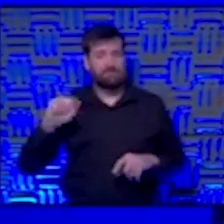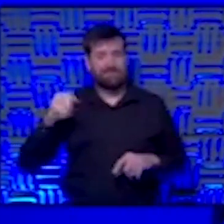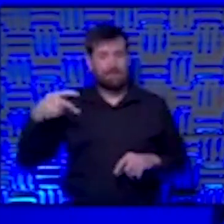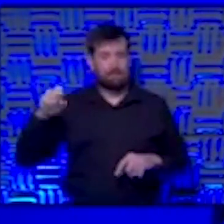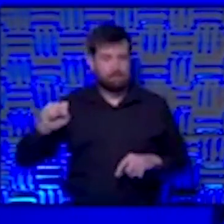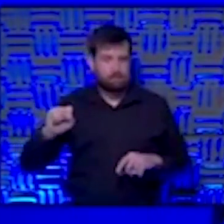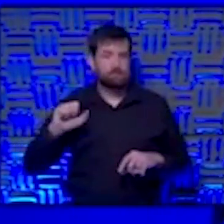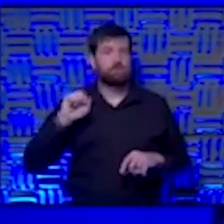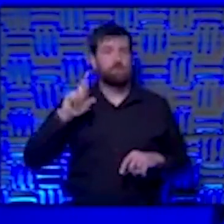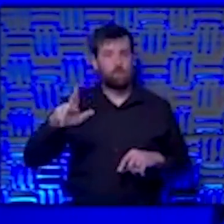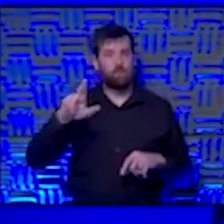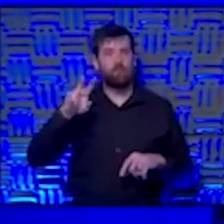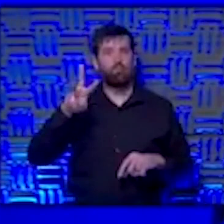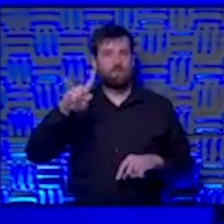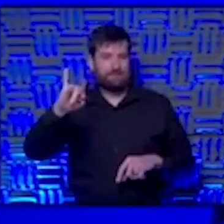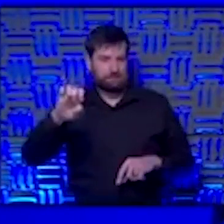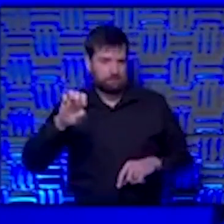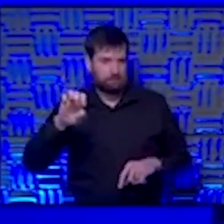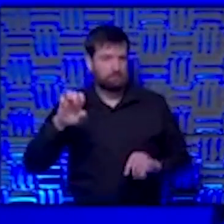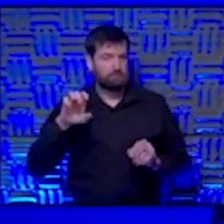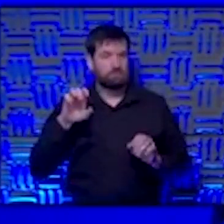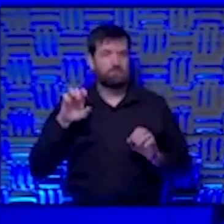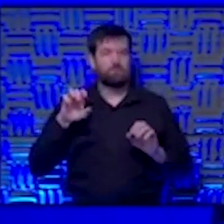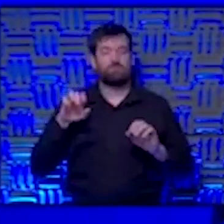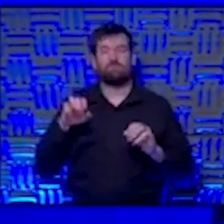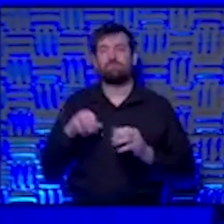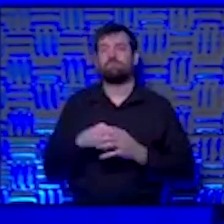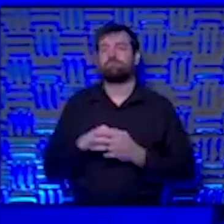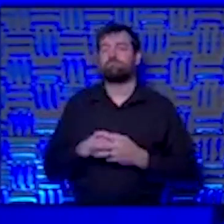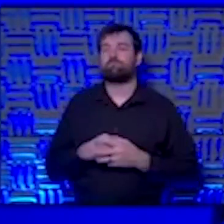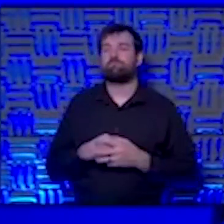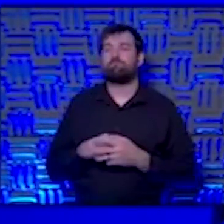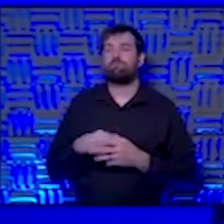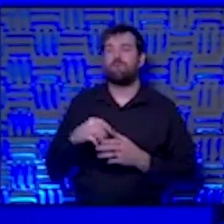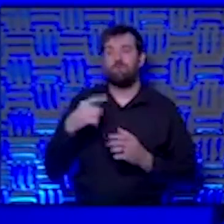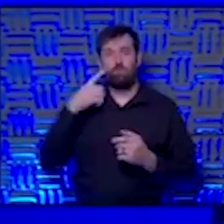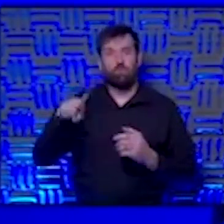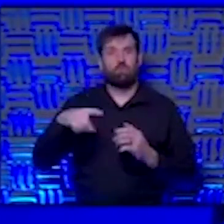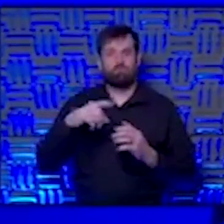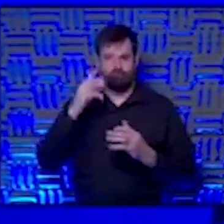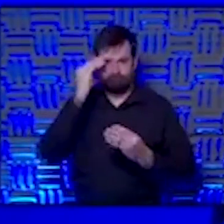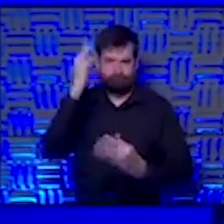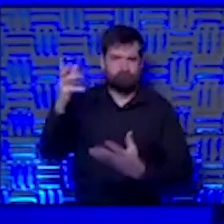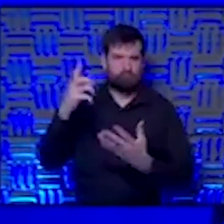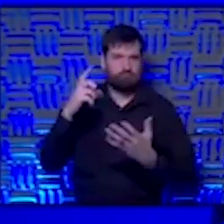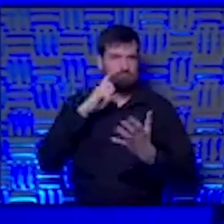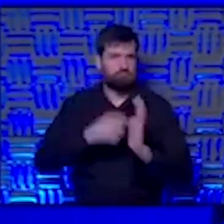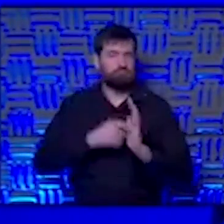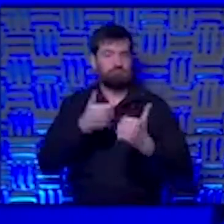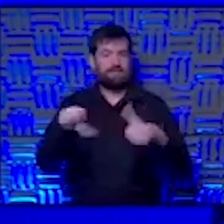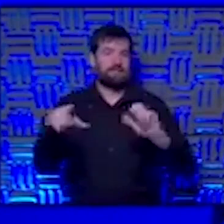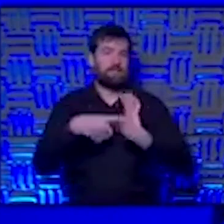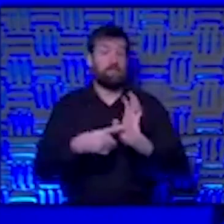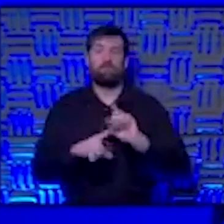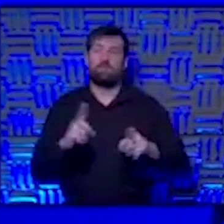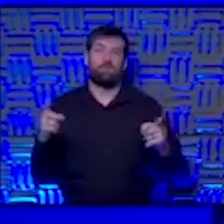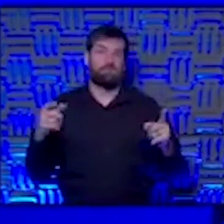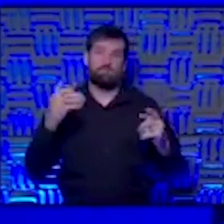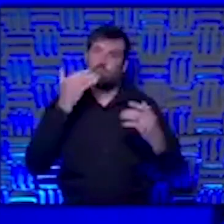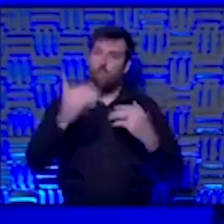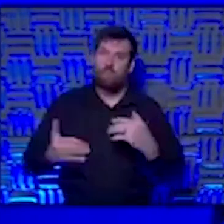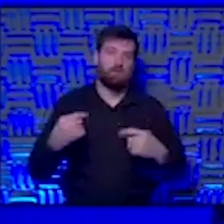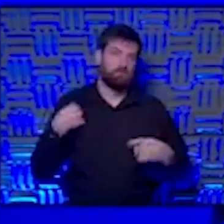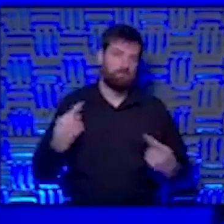apps or a site that you can go to have identify if you've had any side effects or anything like that. But we've done really pretty